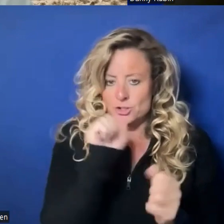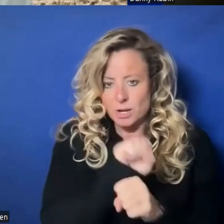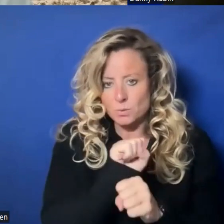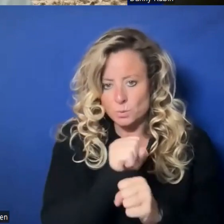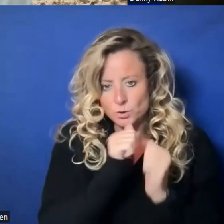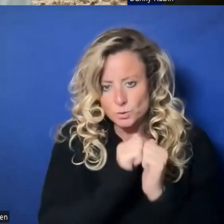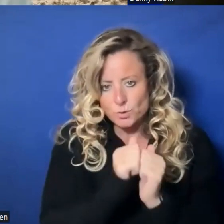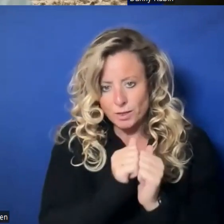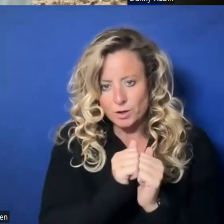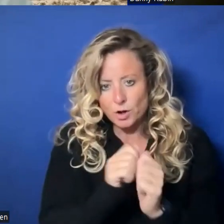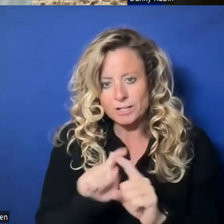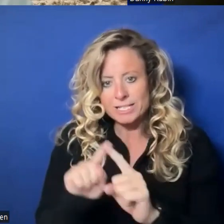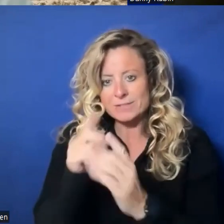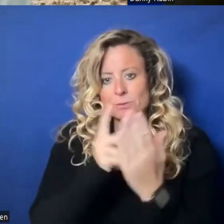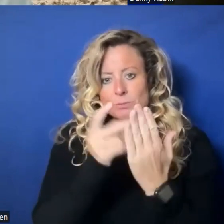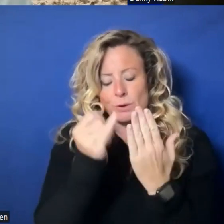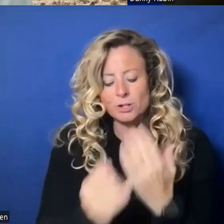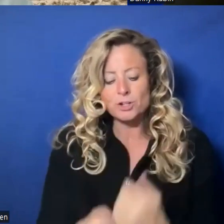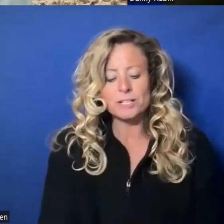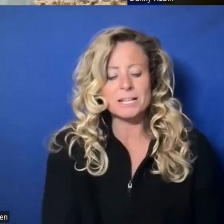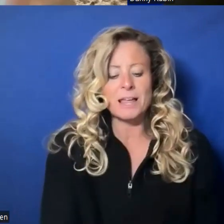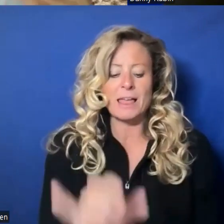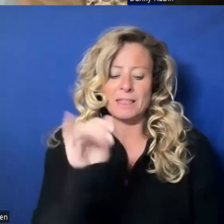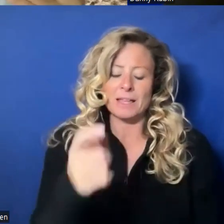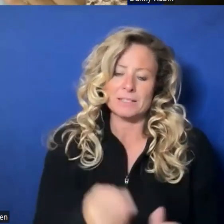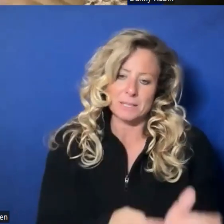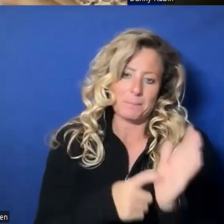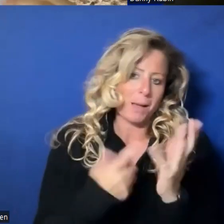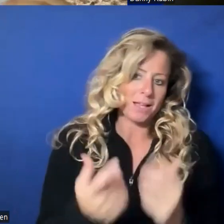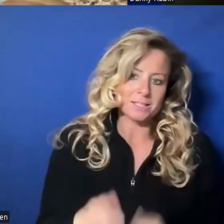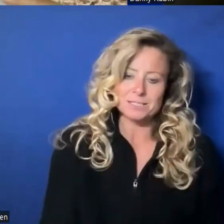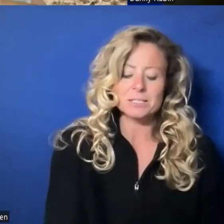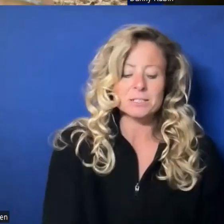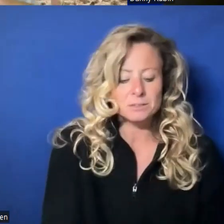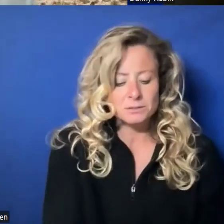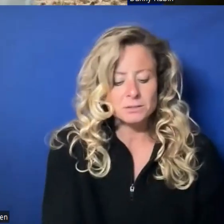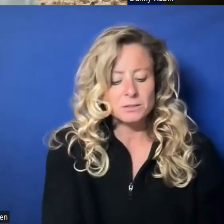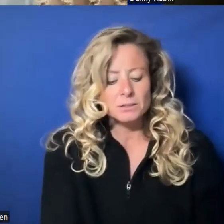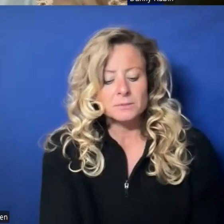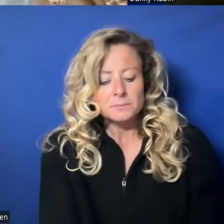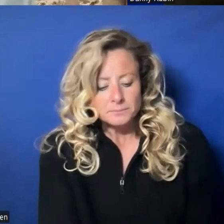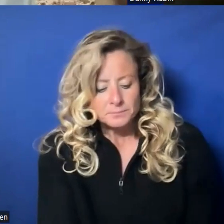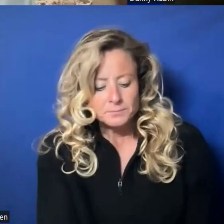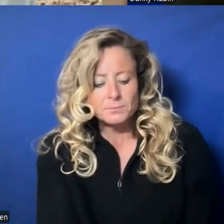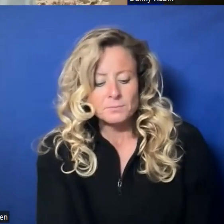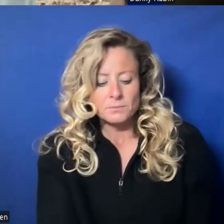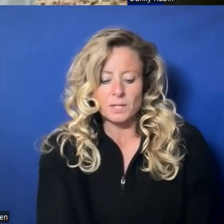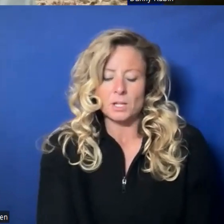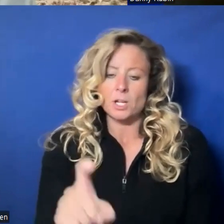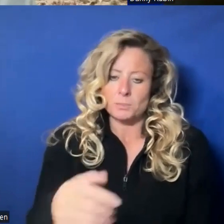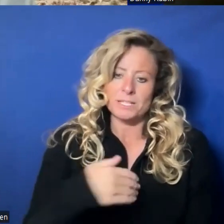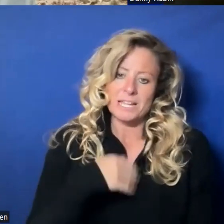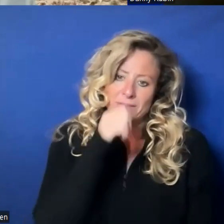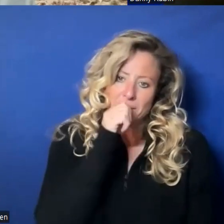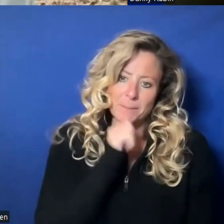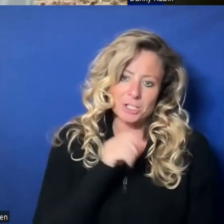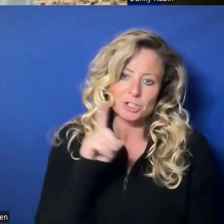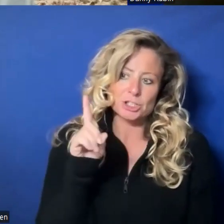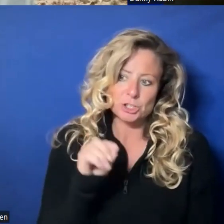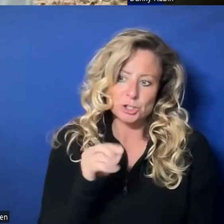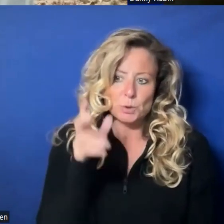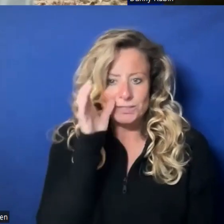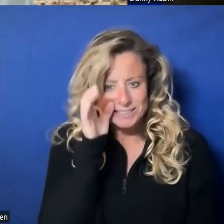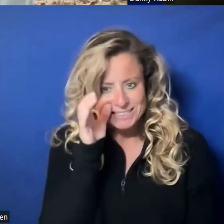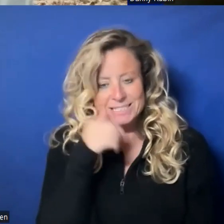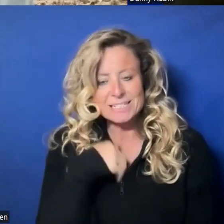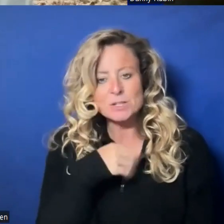together on a given project. Yep. This is the must. You must be you must have the patience to listen and